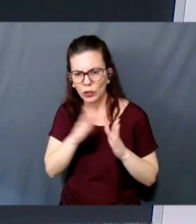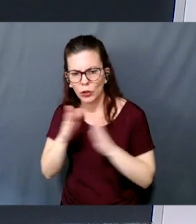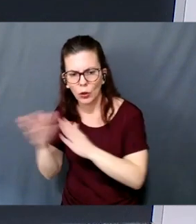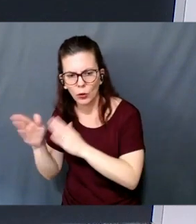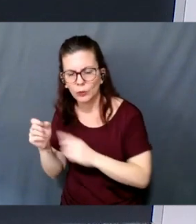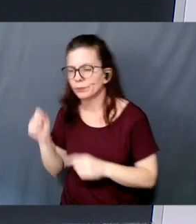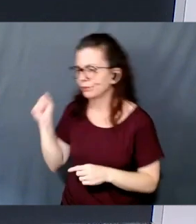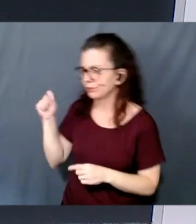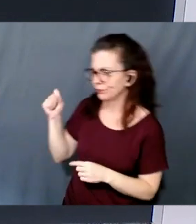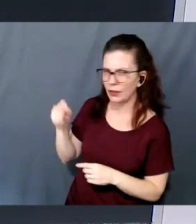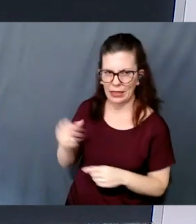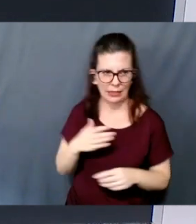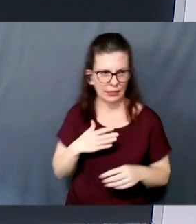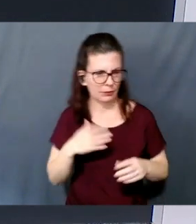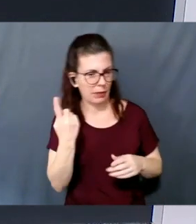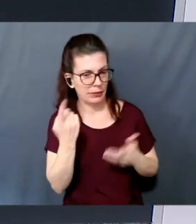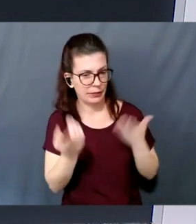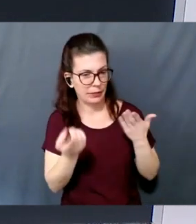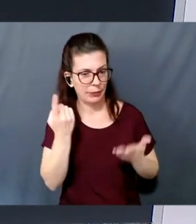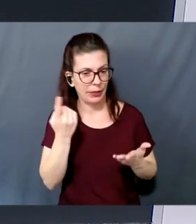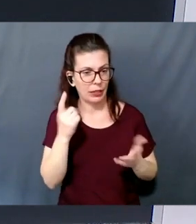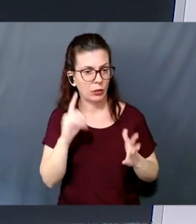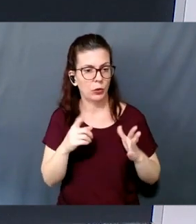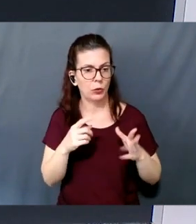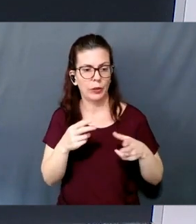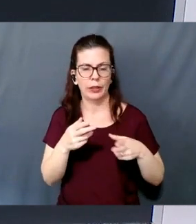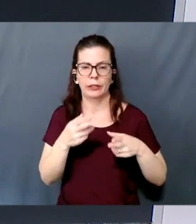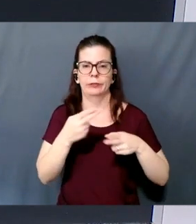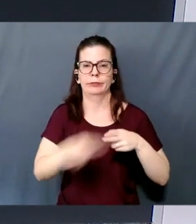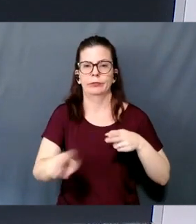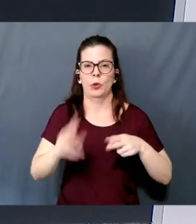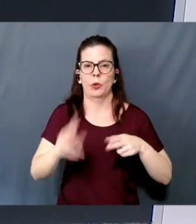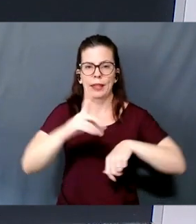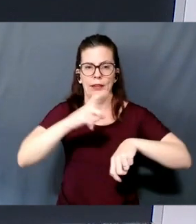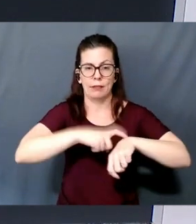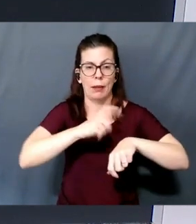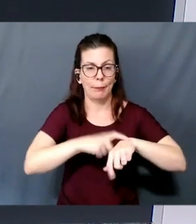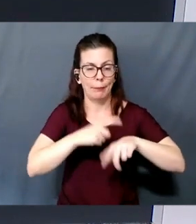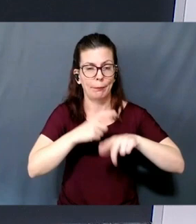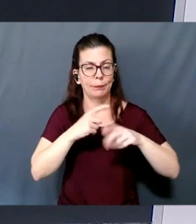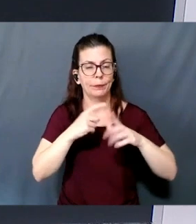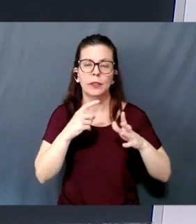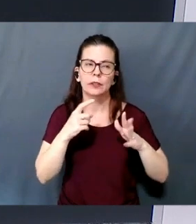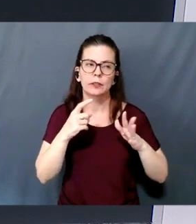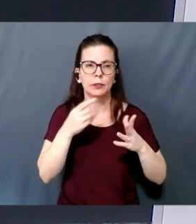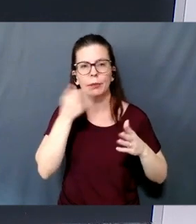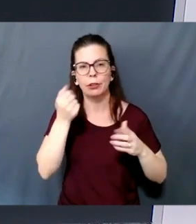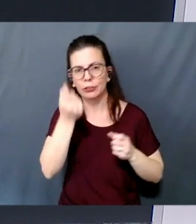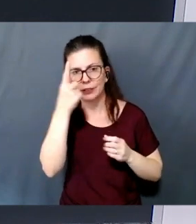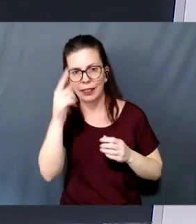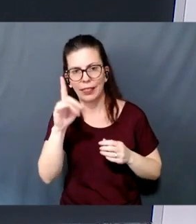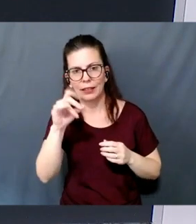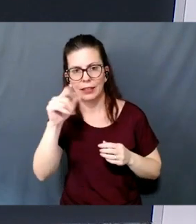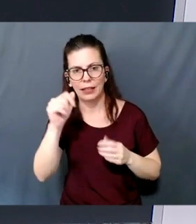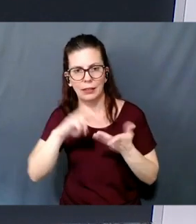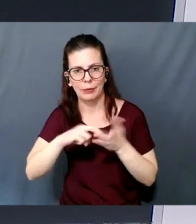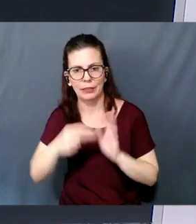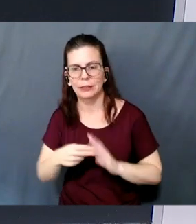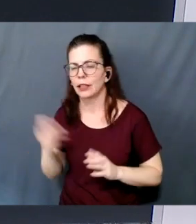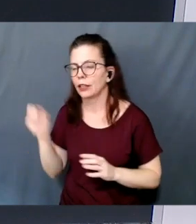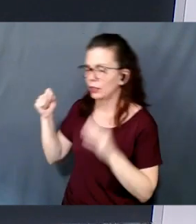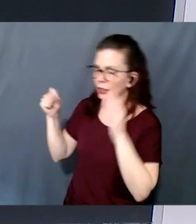be something that will shorten the time to get a better understanding of what the data means. And I'm really excited about like some of